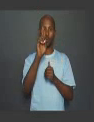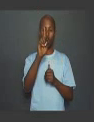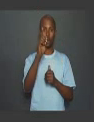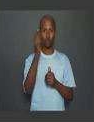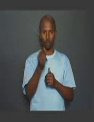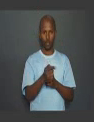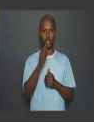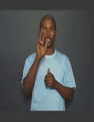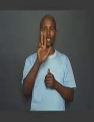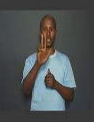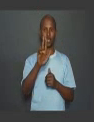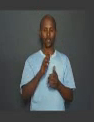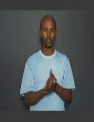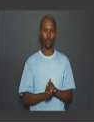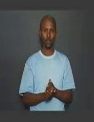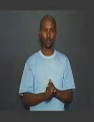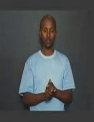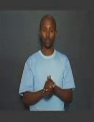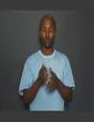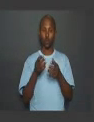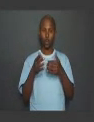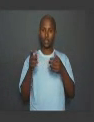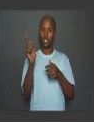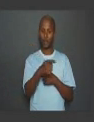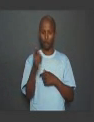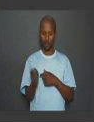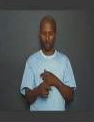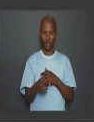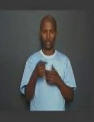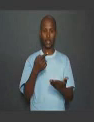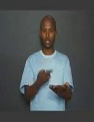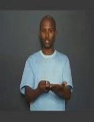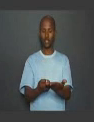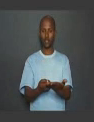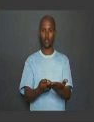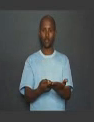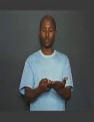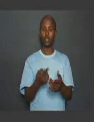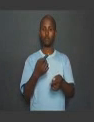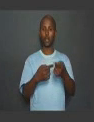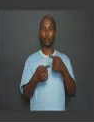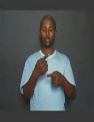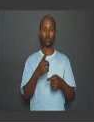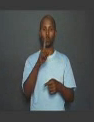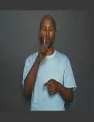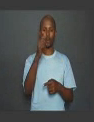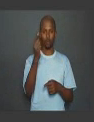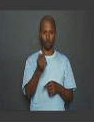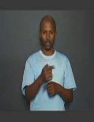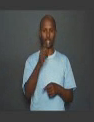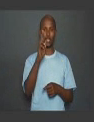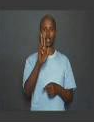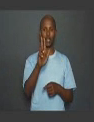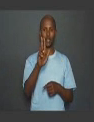over 3. When we simplify this fraction, it becomes 1